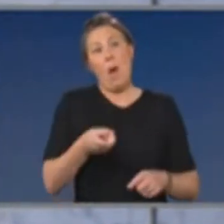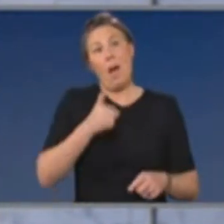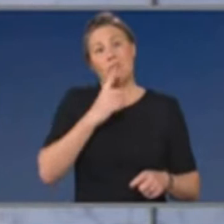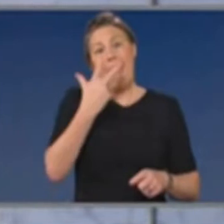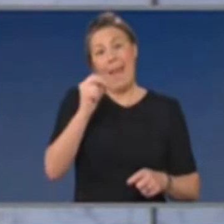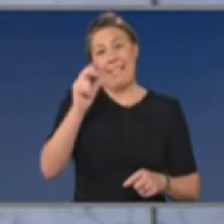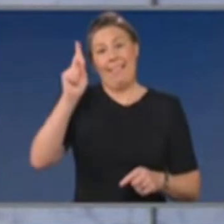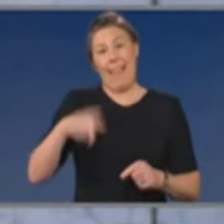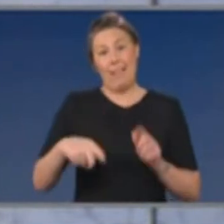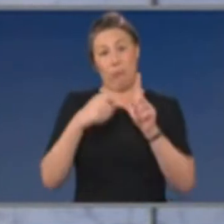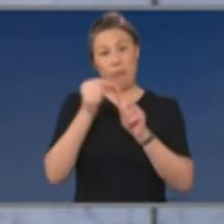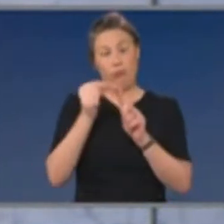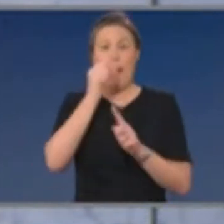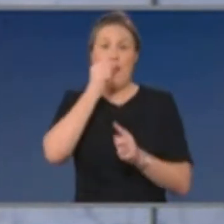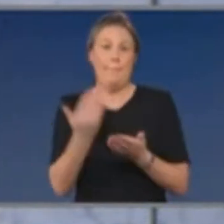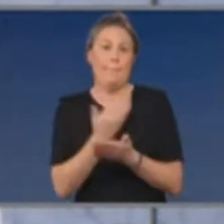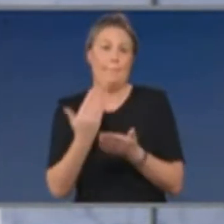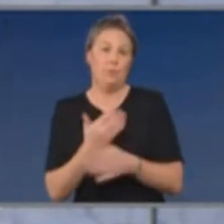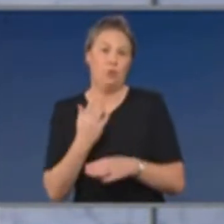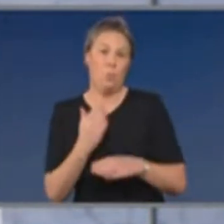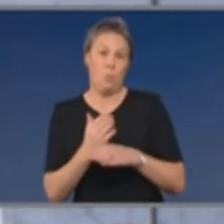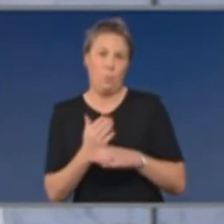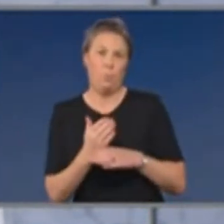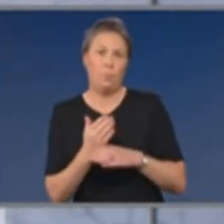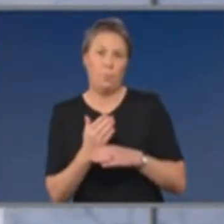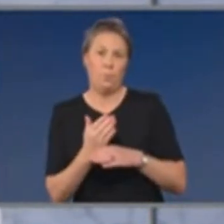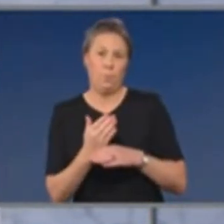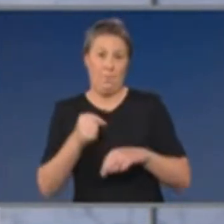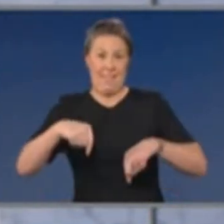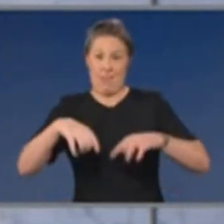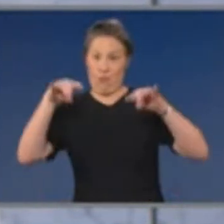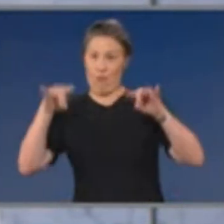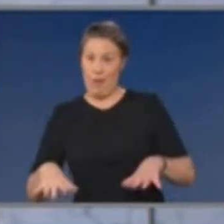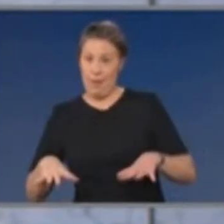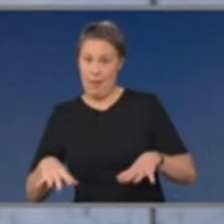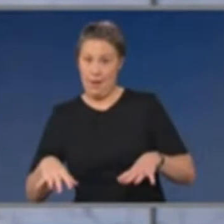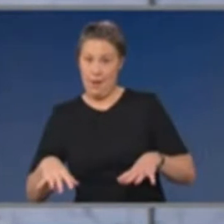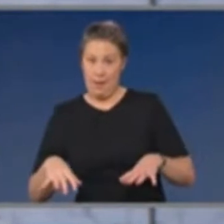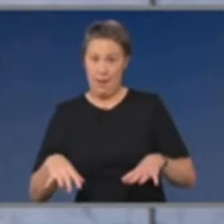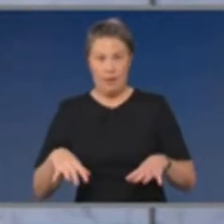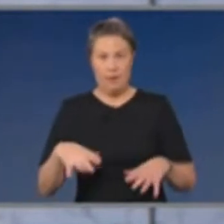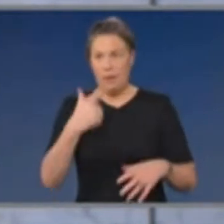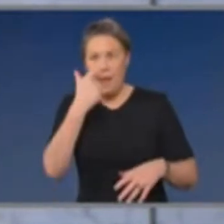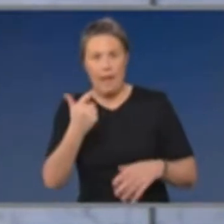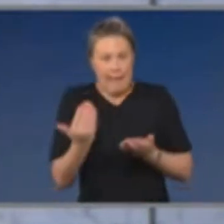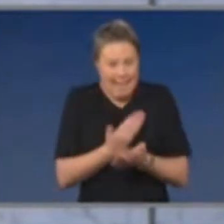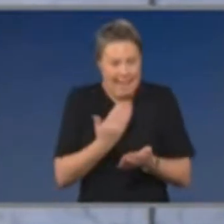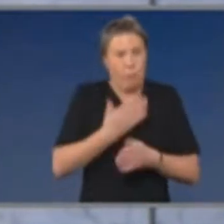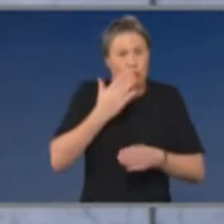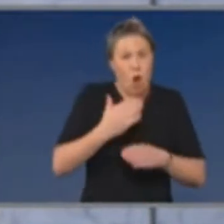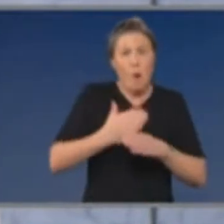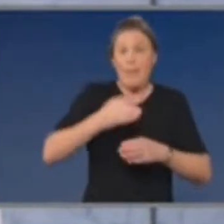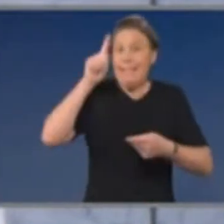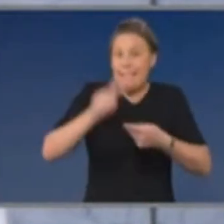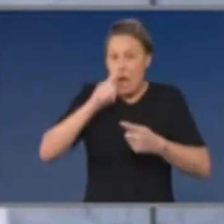180,000 apprentices across Australia. That's an opportunity for 180,000 apprentices and trainees to remain in their job and